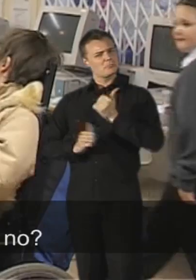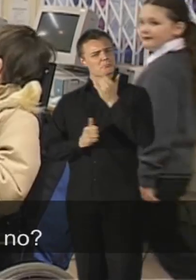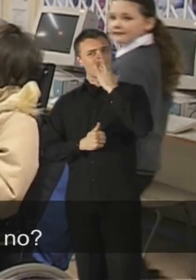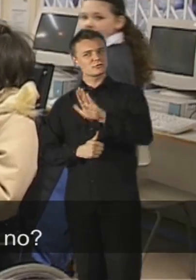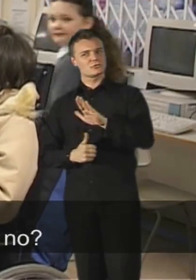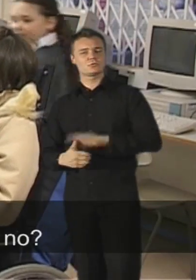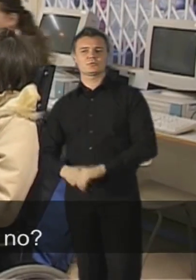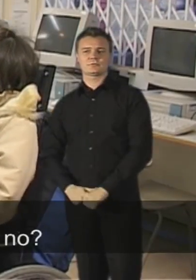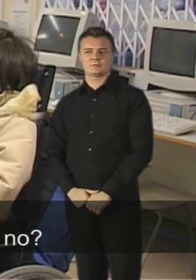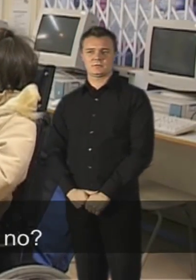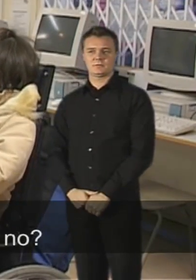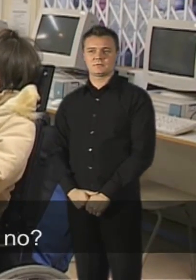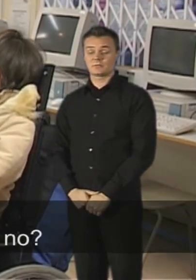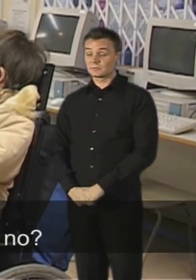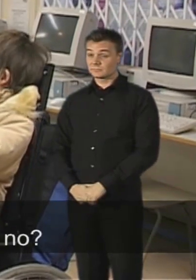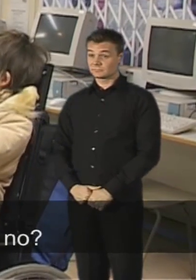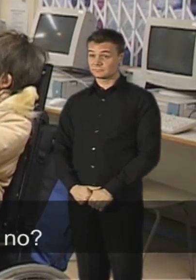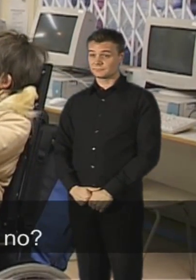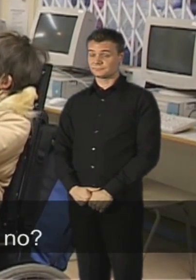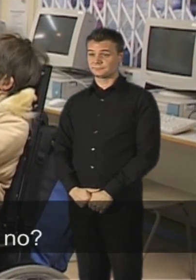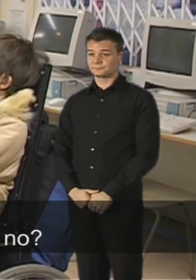Yeah, you going to do French? Yes or no?